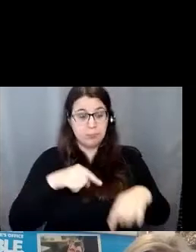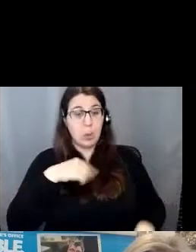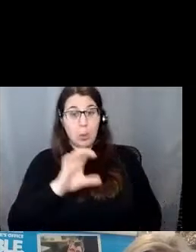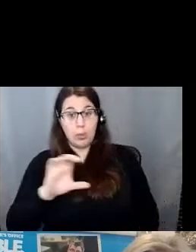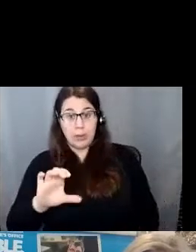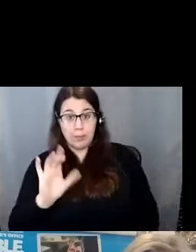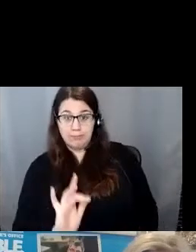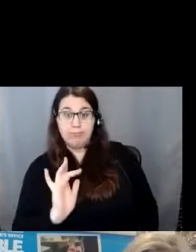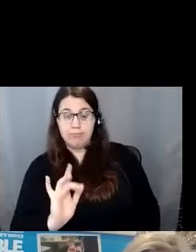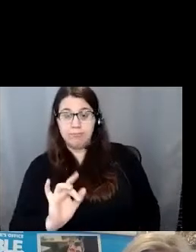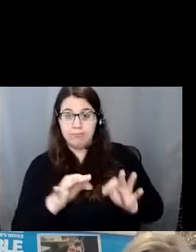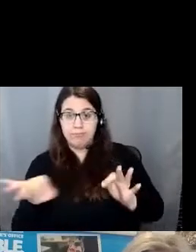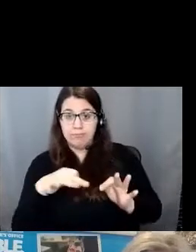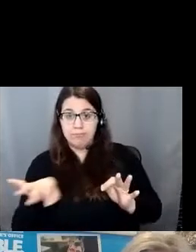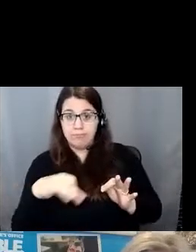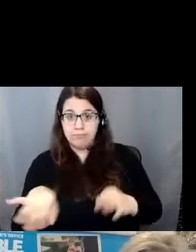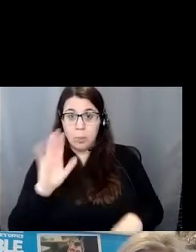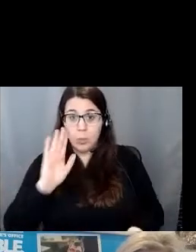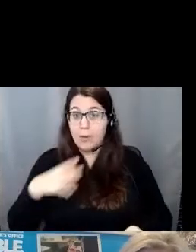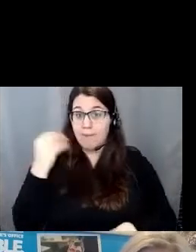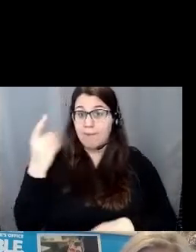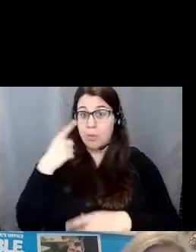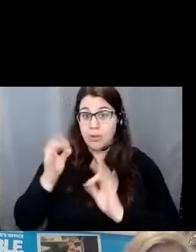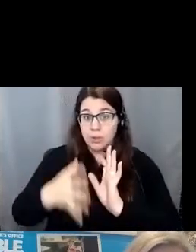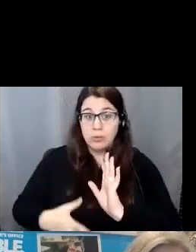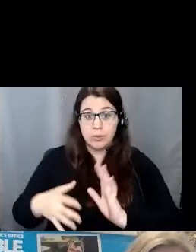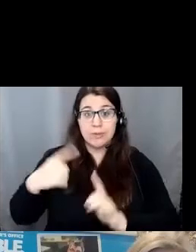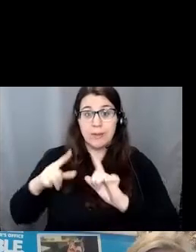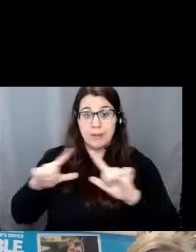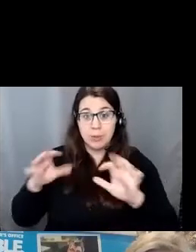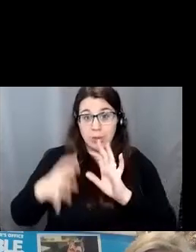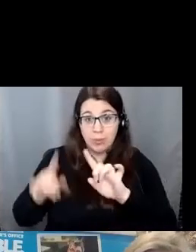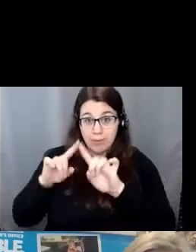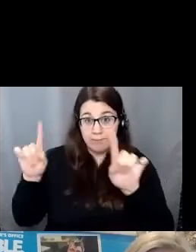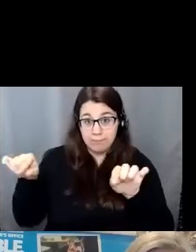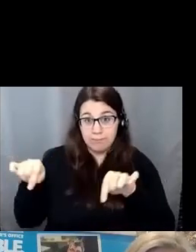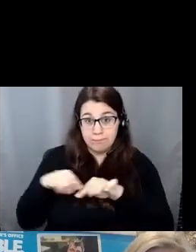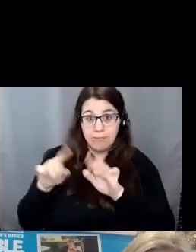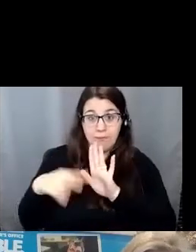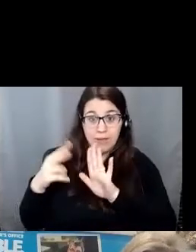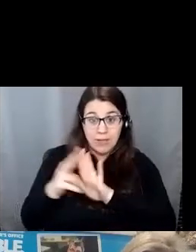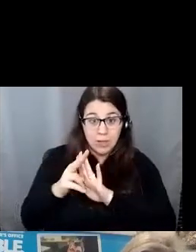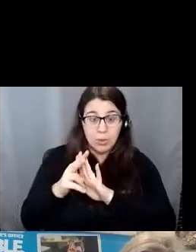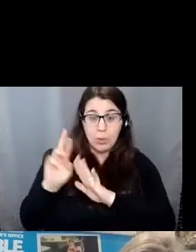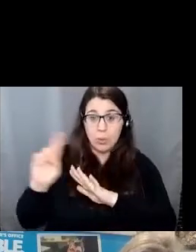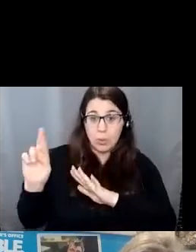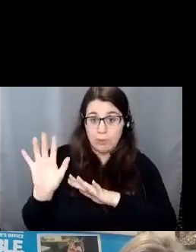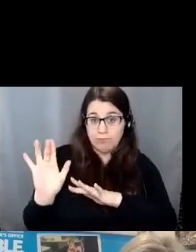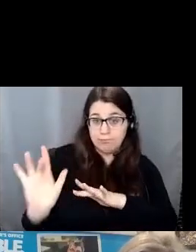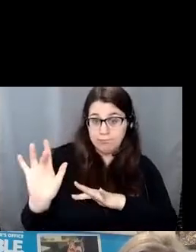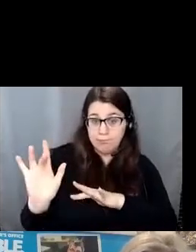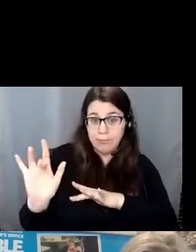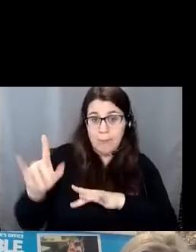sign language interpreter, you can find the sign language interpreter's video tile, right-click, and choose Pin Video.